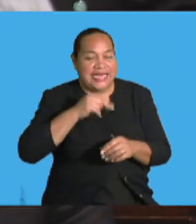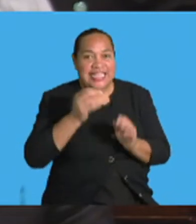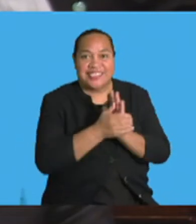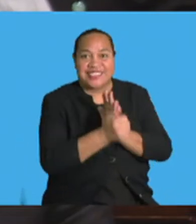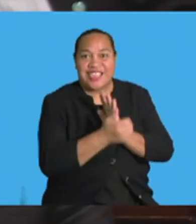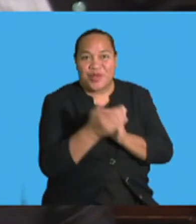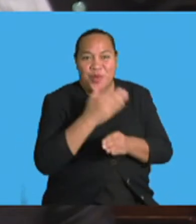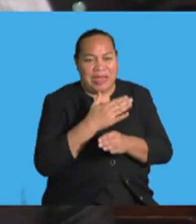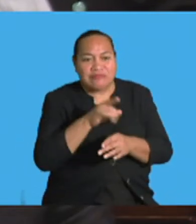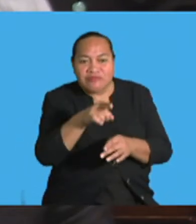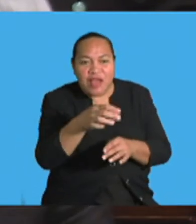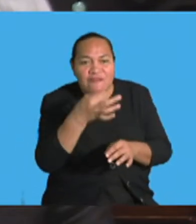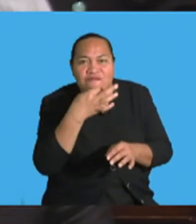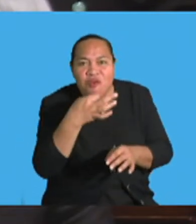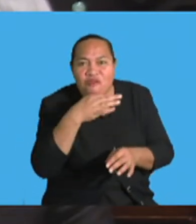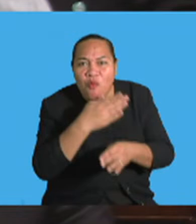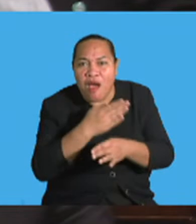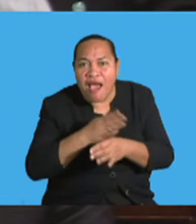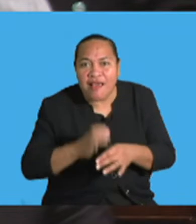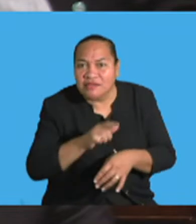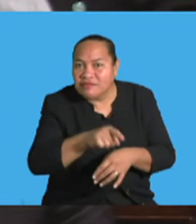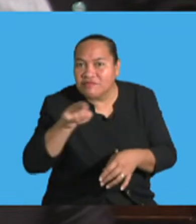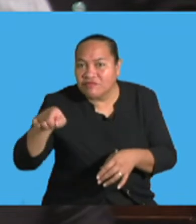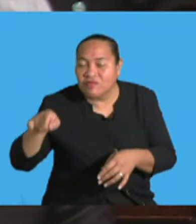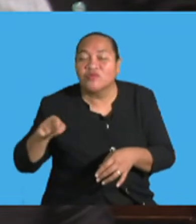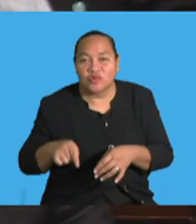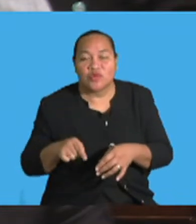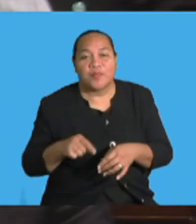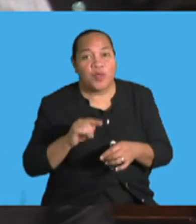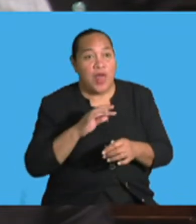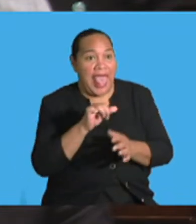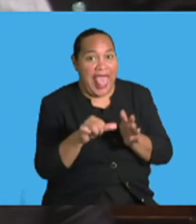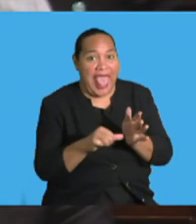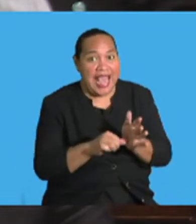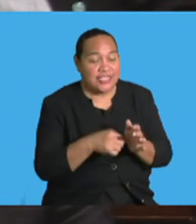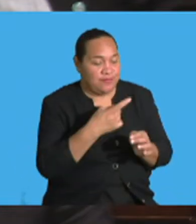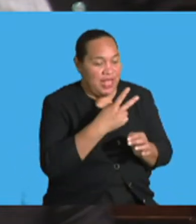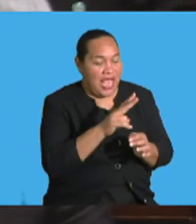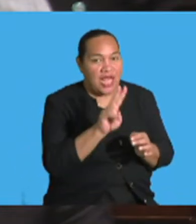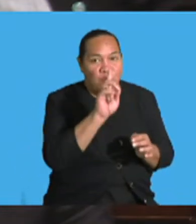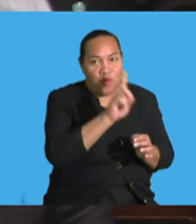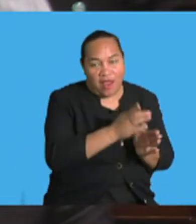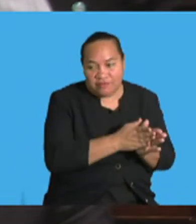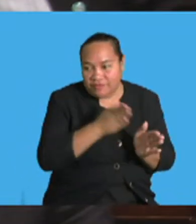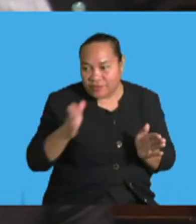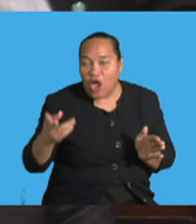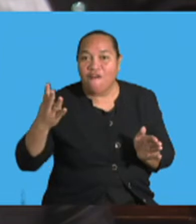to semi-skilled. The scheme is targeting workers between the ages of 21 to 45